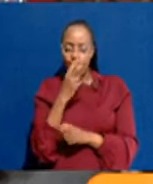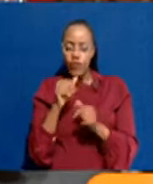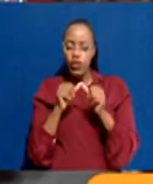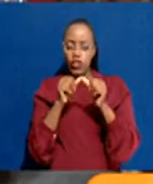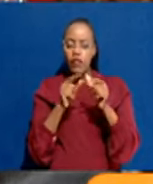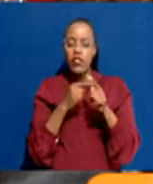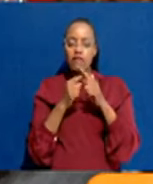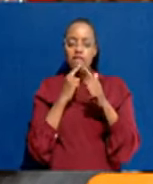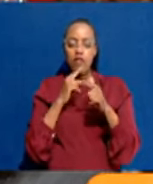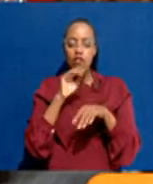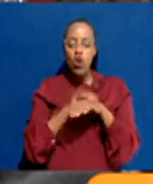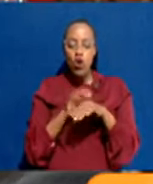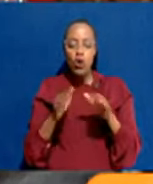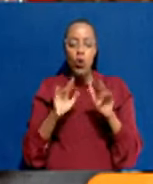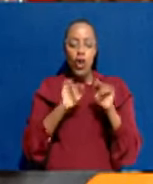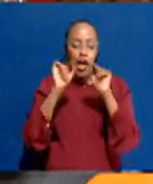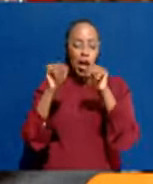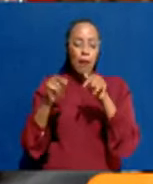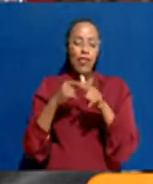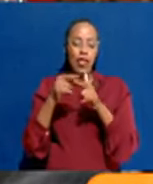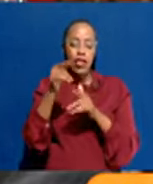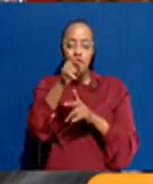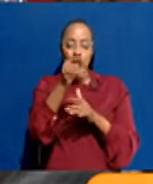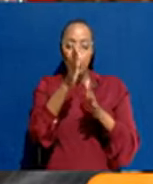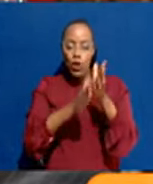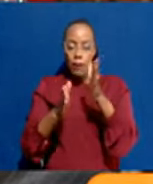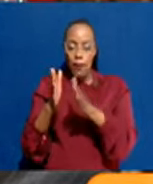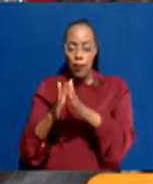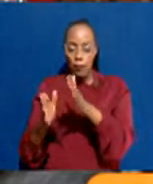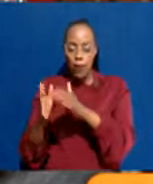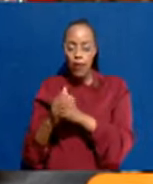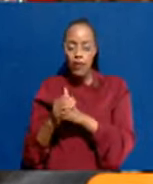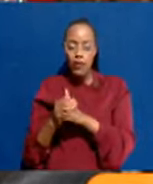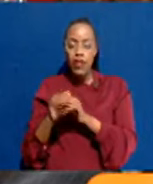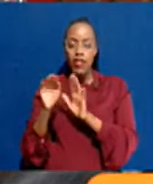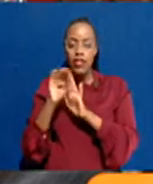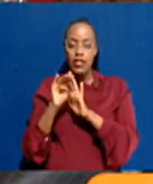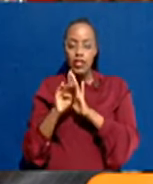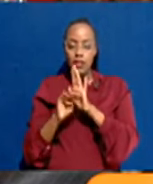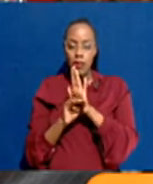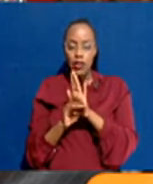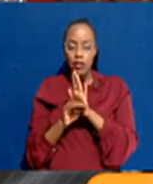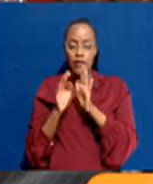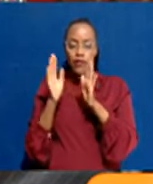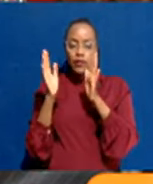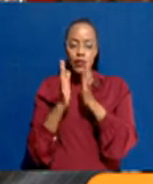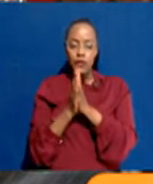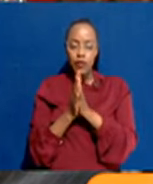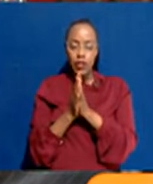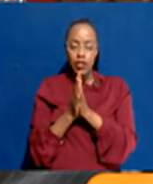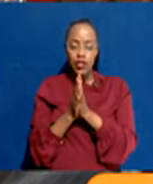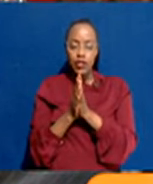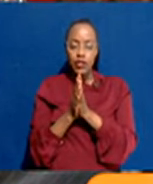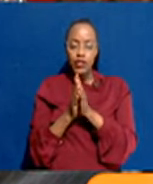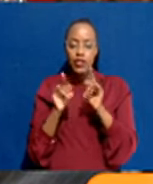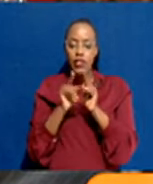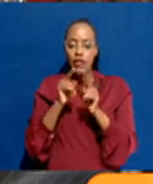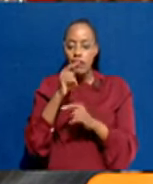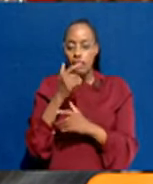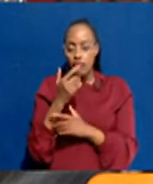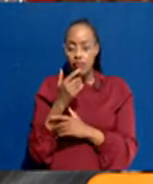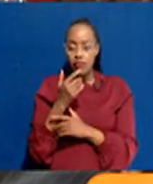He told me, I'm coming right now. You prepare the statement, and I'll issue